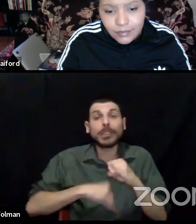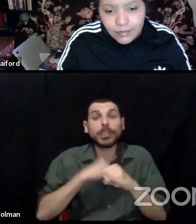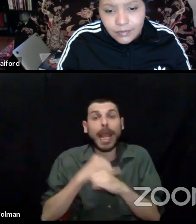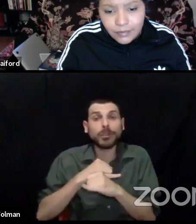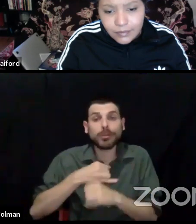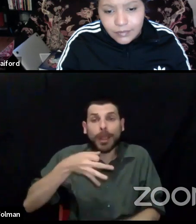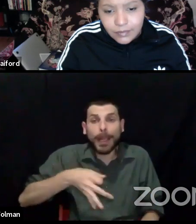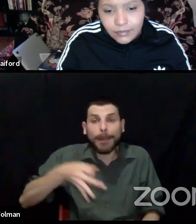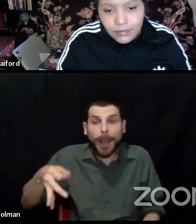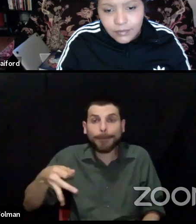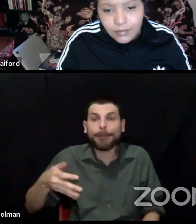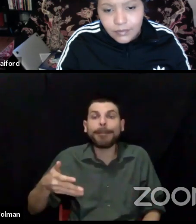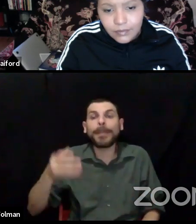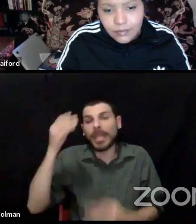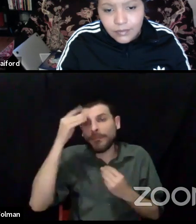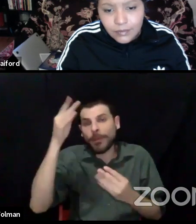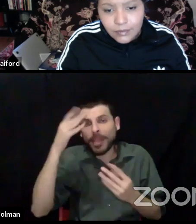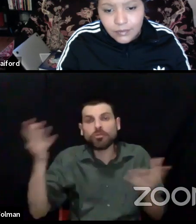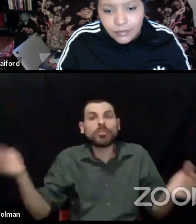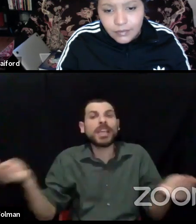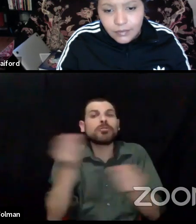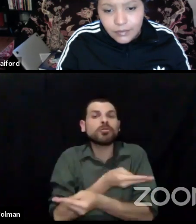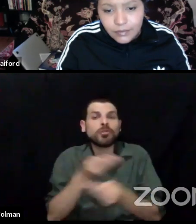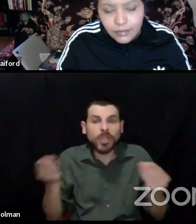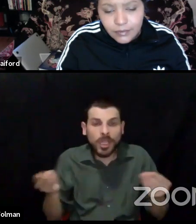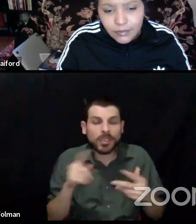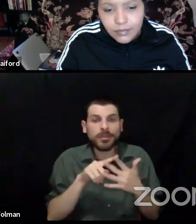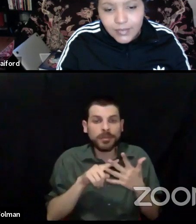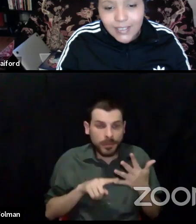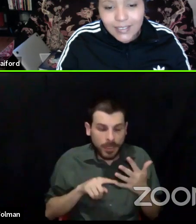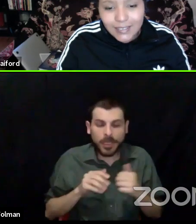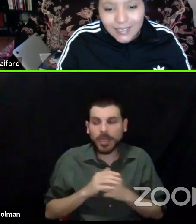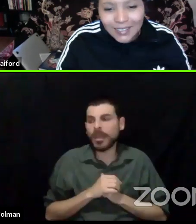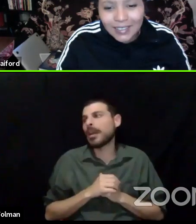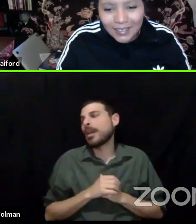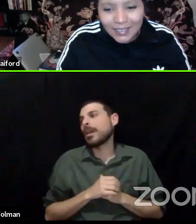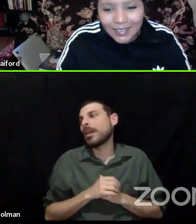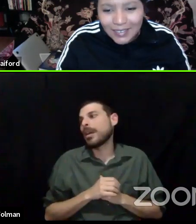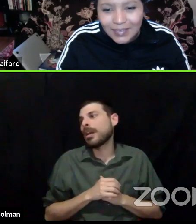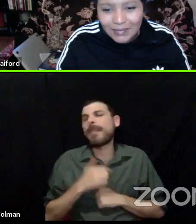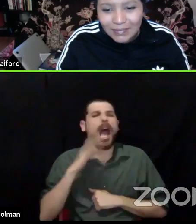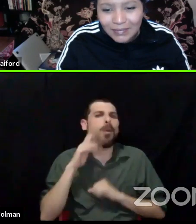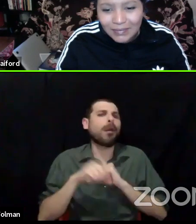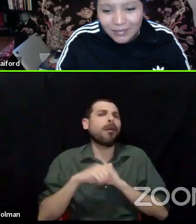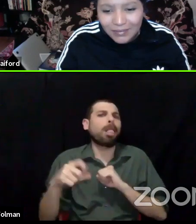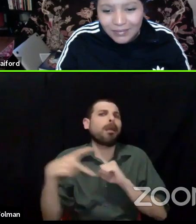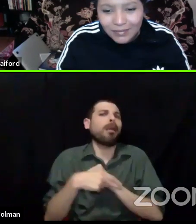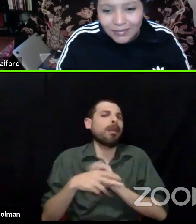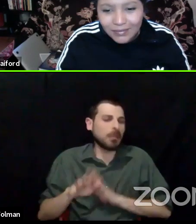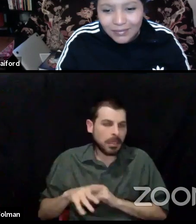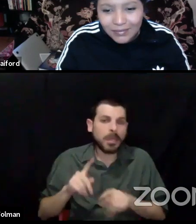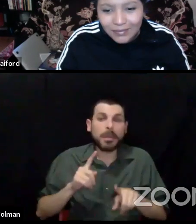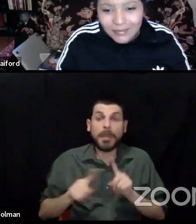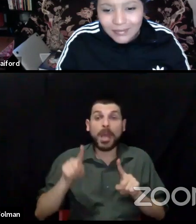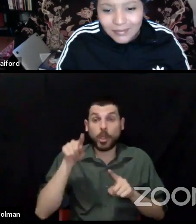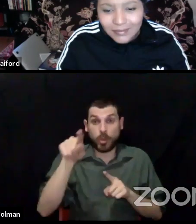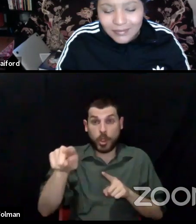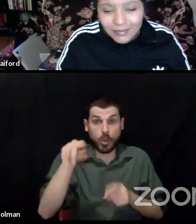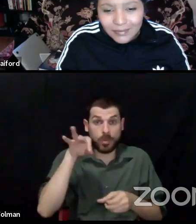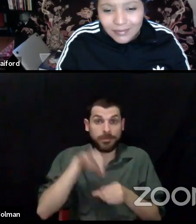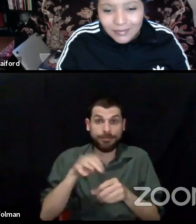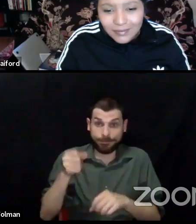exchange. Like, there's all these different projects. I will sell no wine before it's time, but yes. What I am going to do once you're in office is